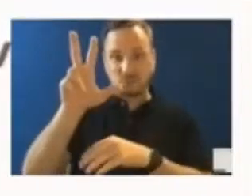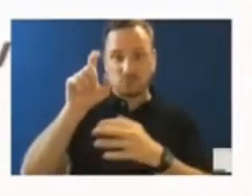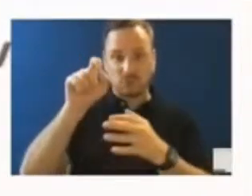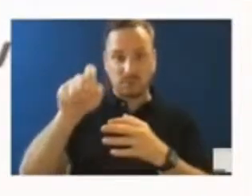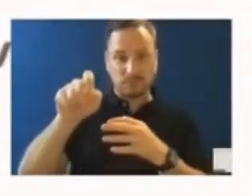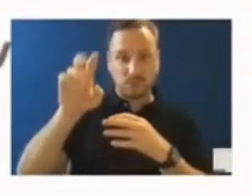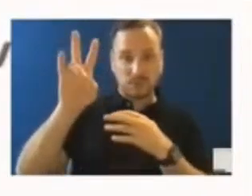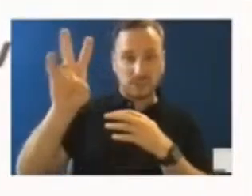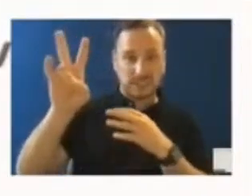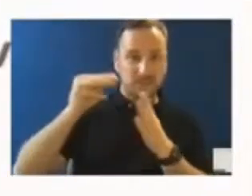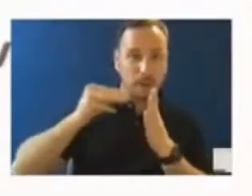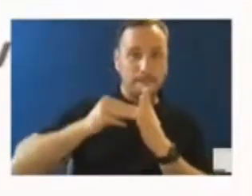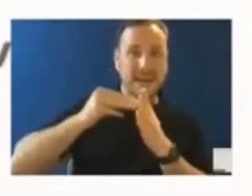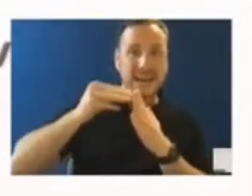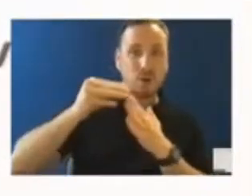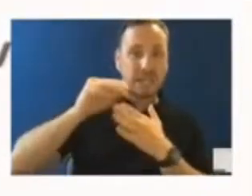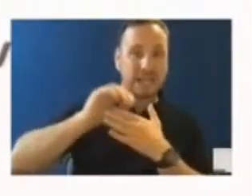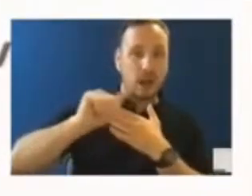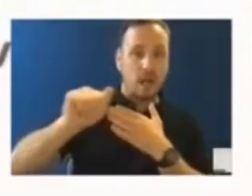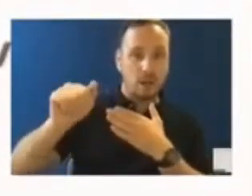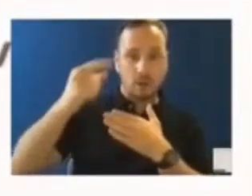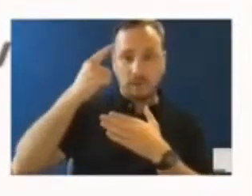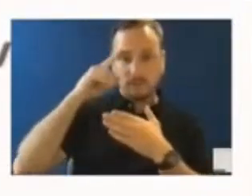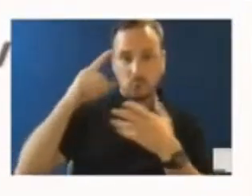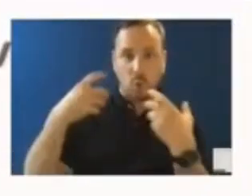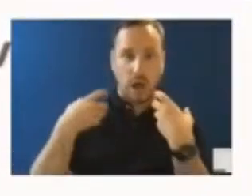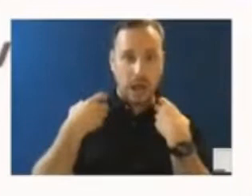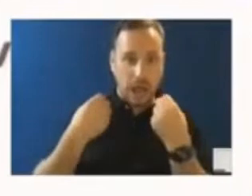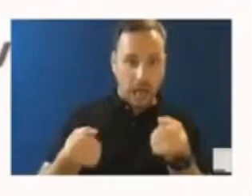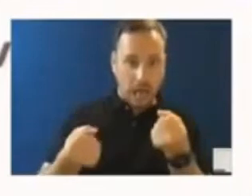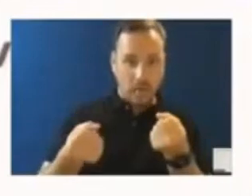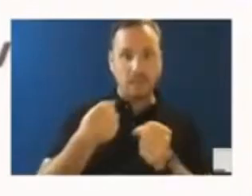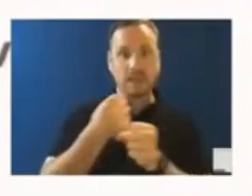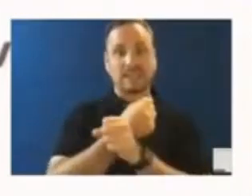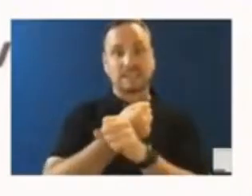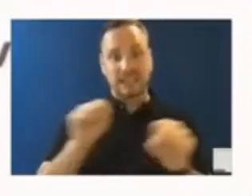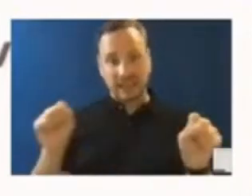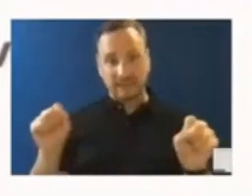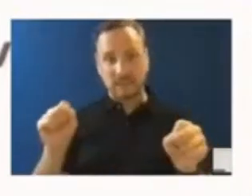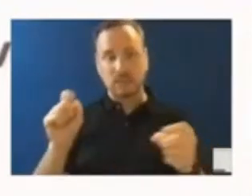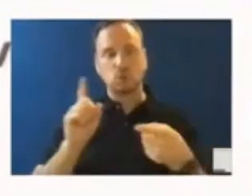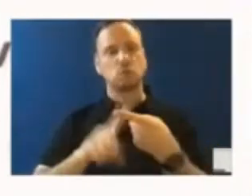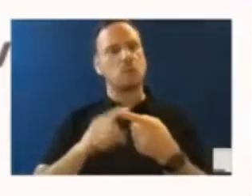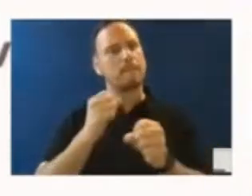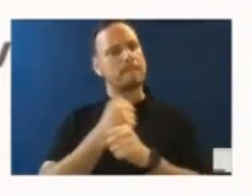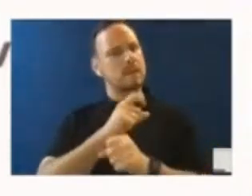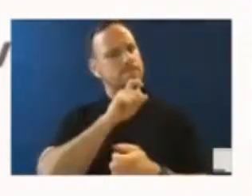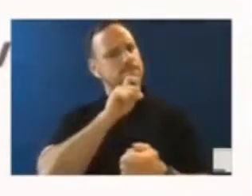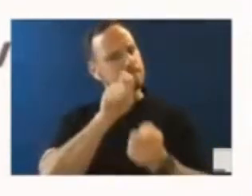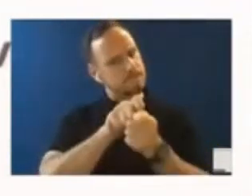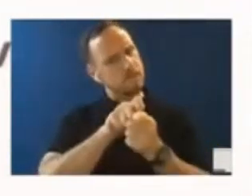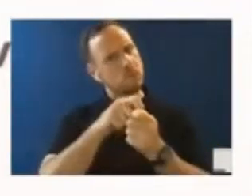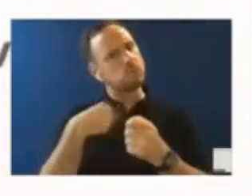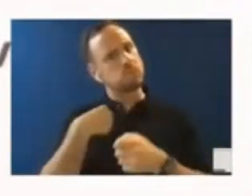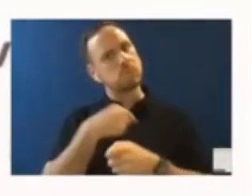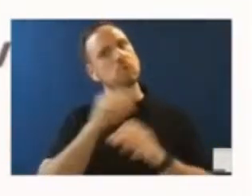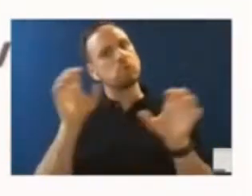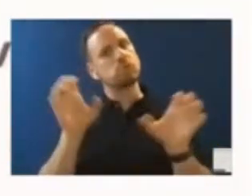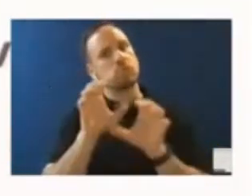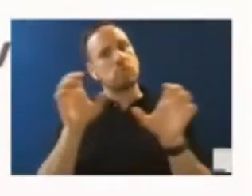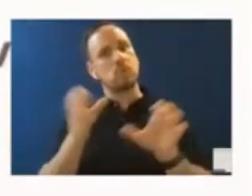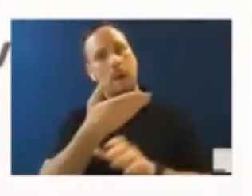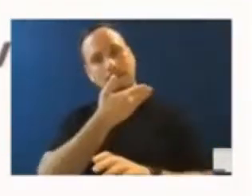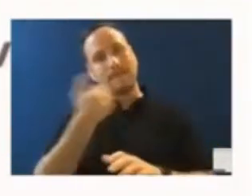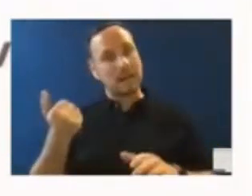$3.7 million for the health and the safety to make certain that we are doing the very best we can by our staff and students when they come